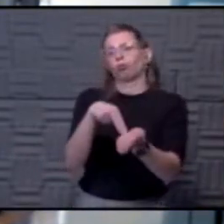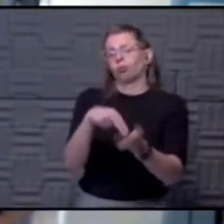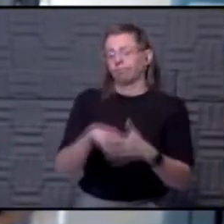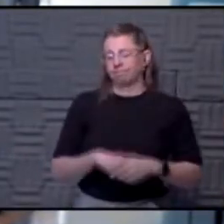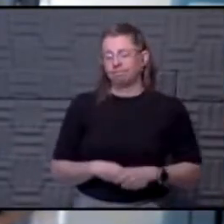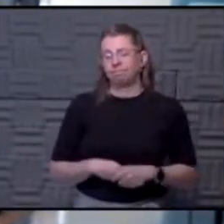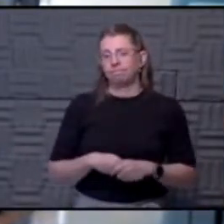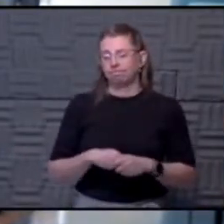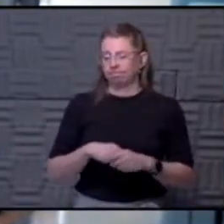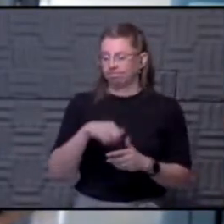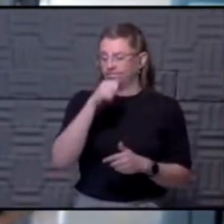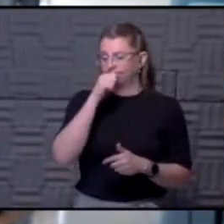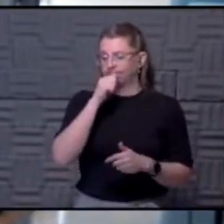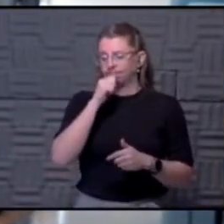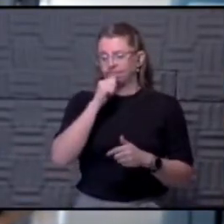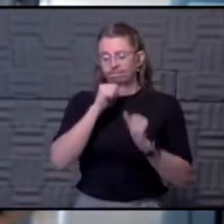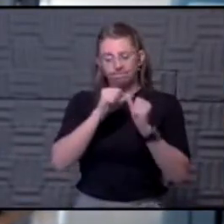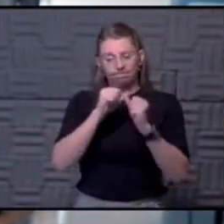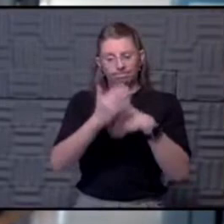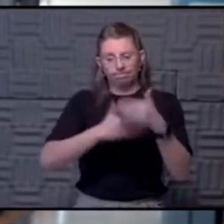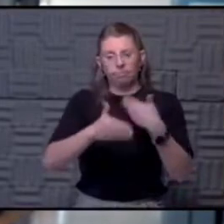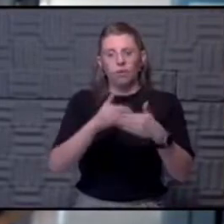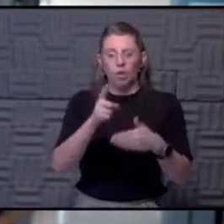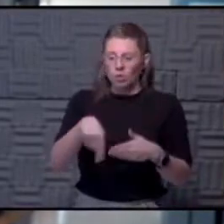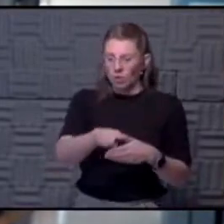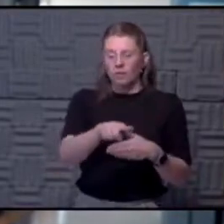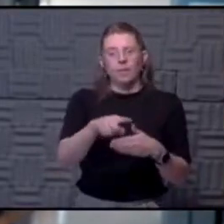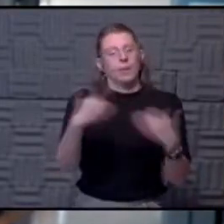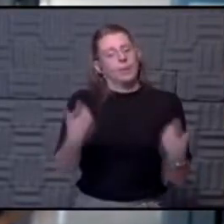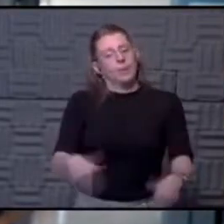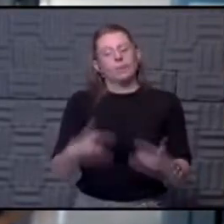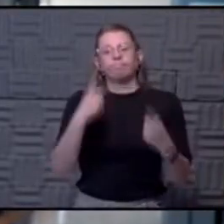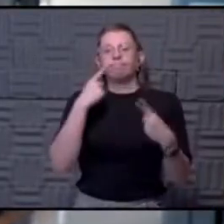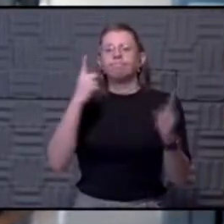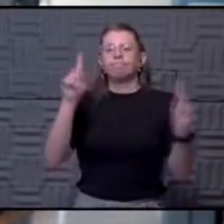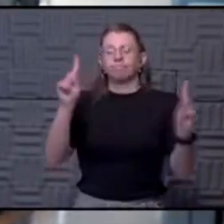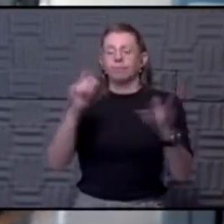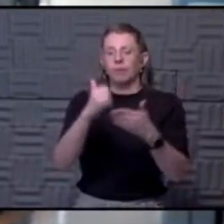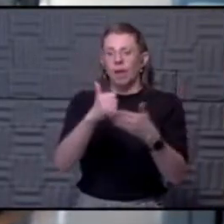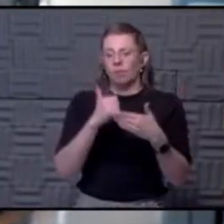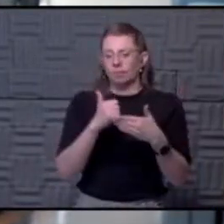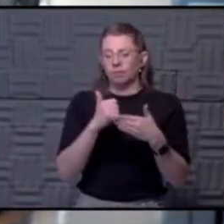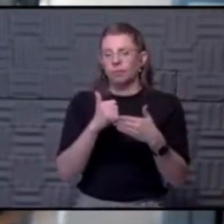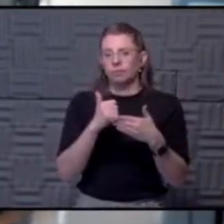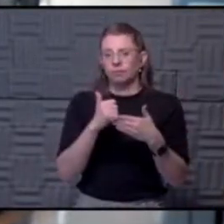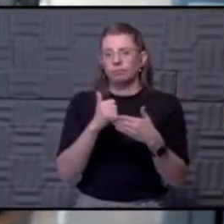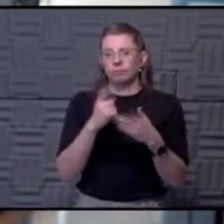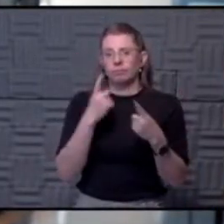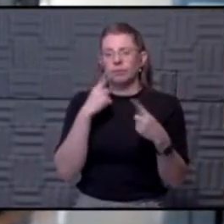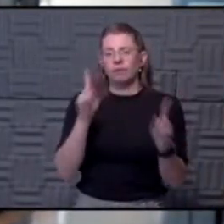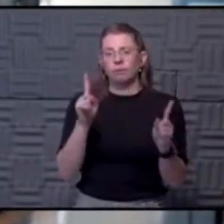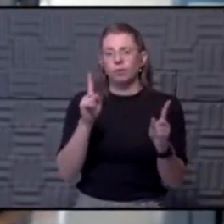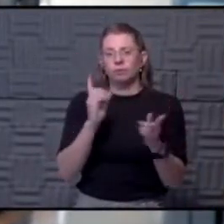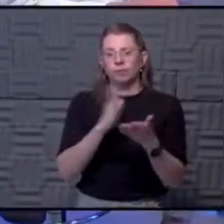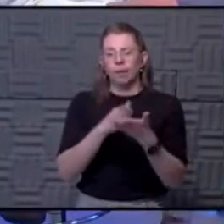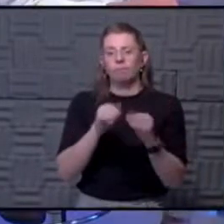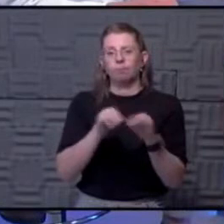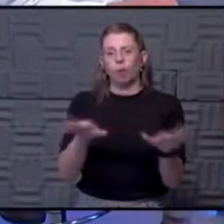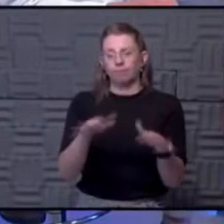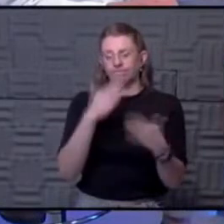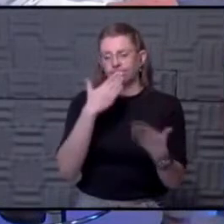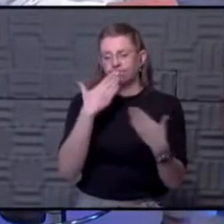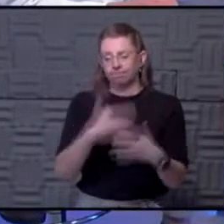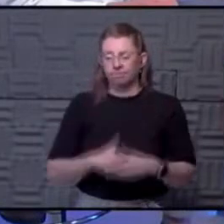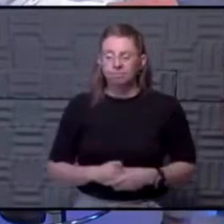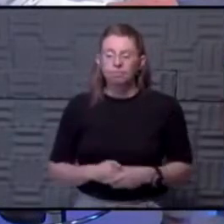just keep on trucking. You guys have really been the glue that has held so many things together. So thank you. Guys,